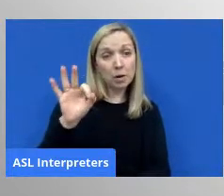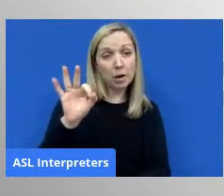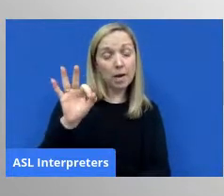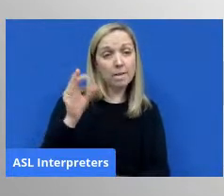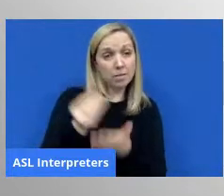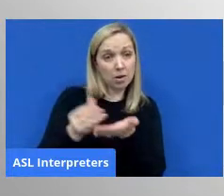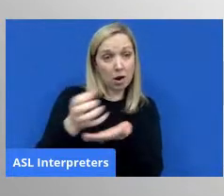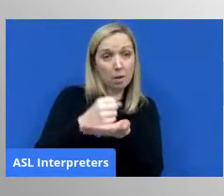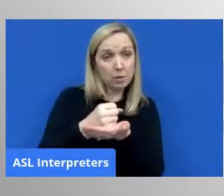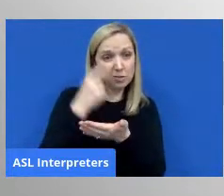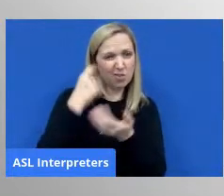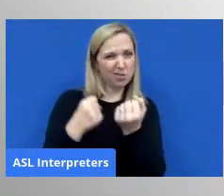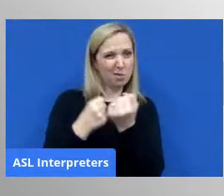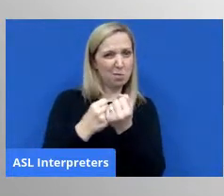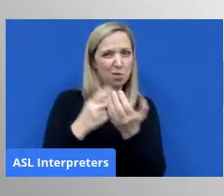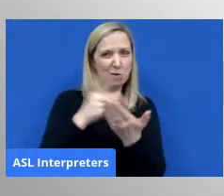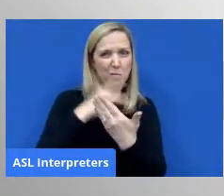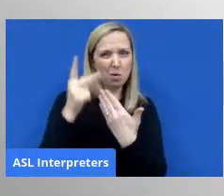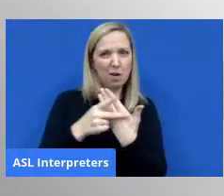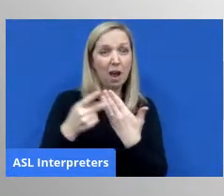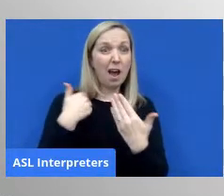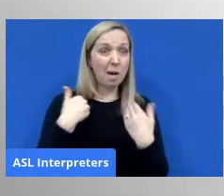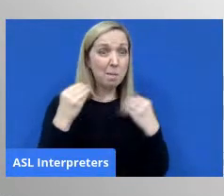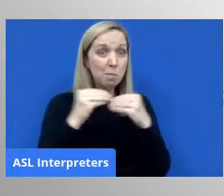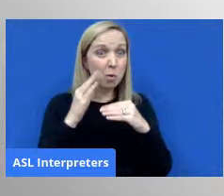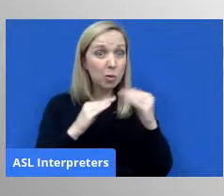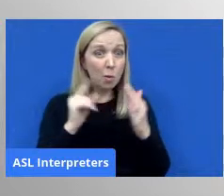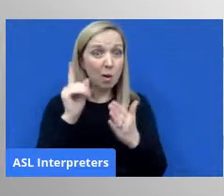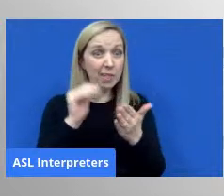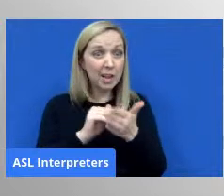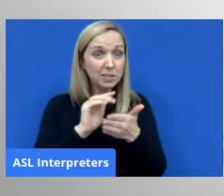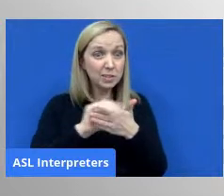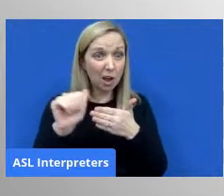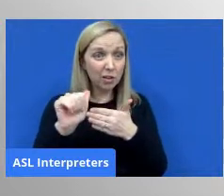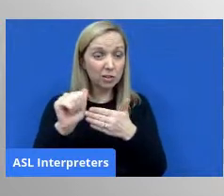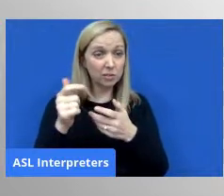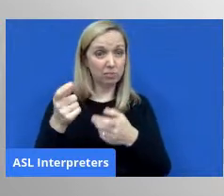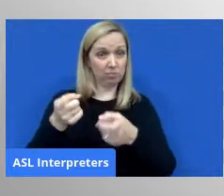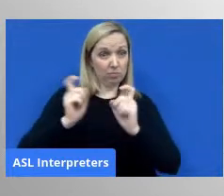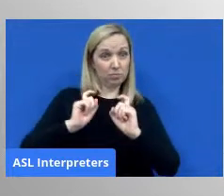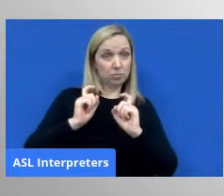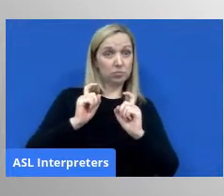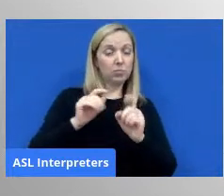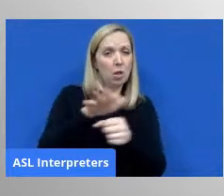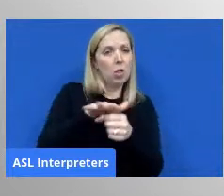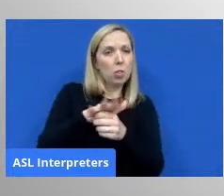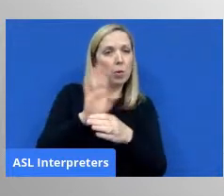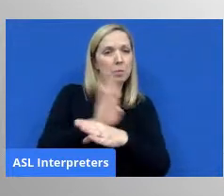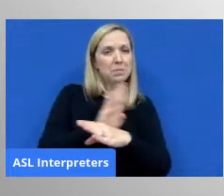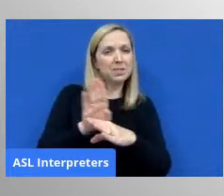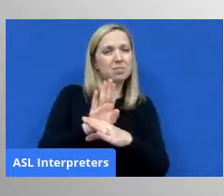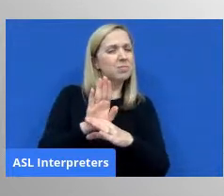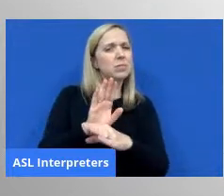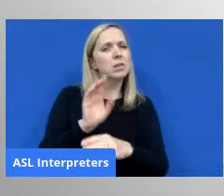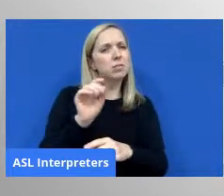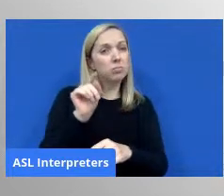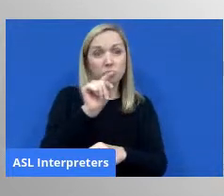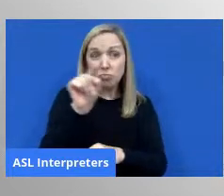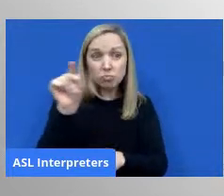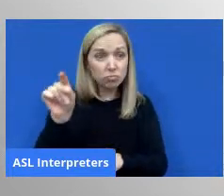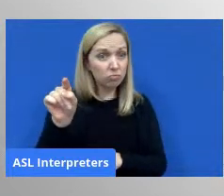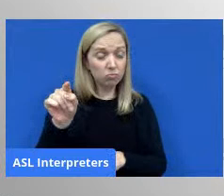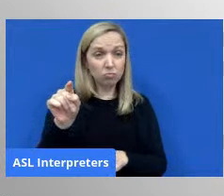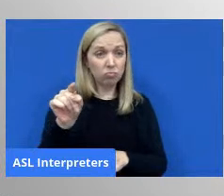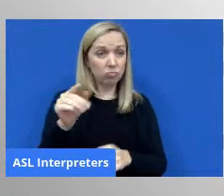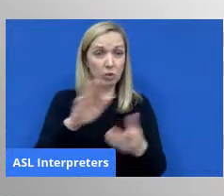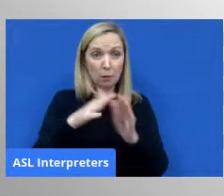in cash and donations from local businesses. And I encourage anyone in the community to nominate an employee,